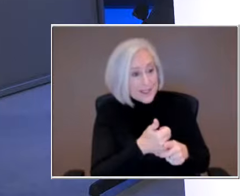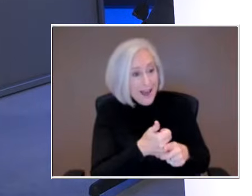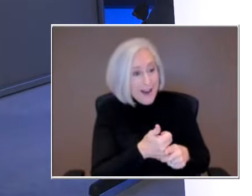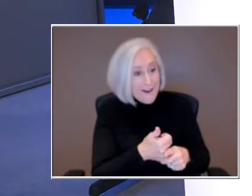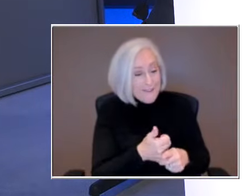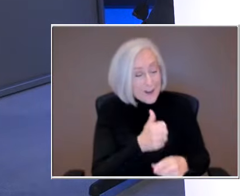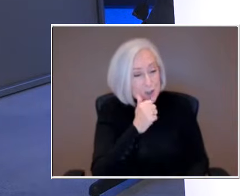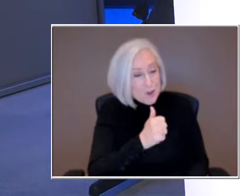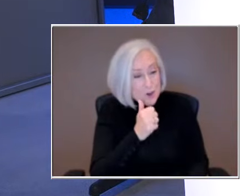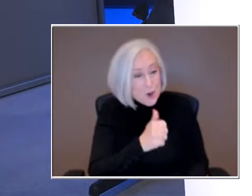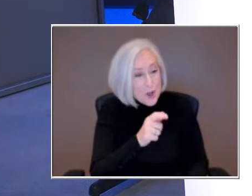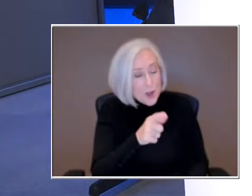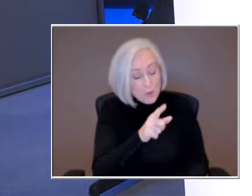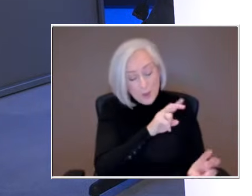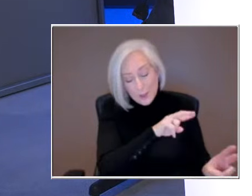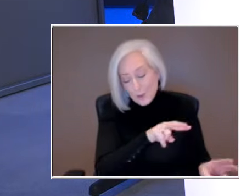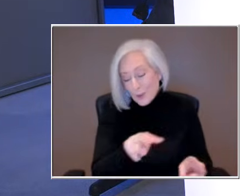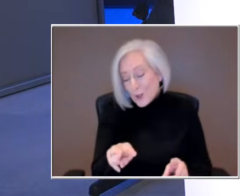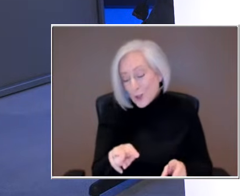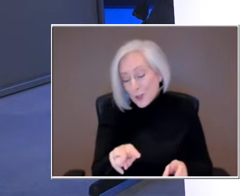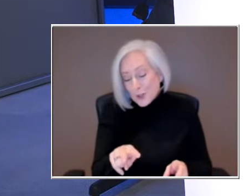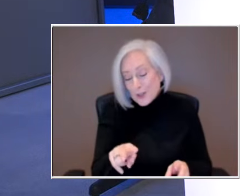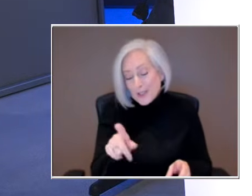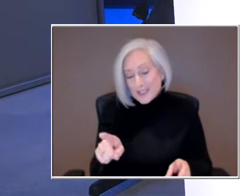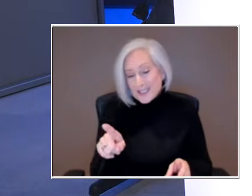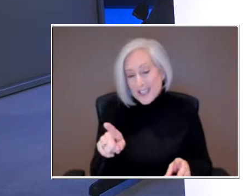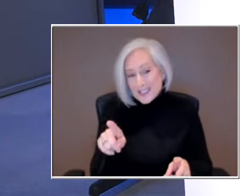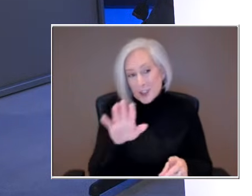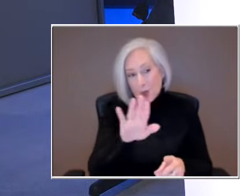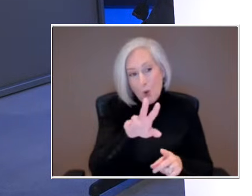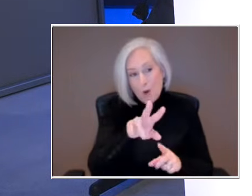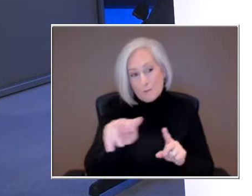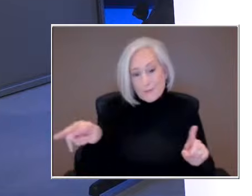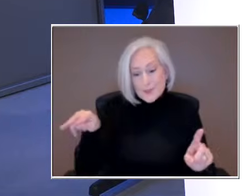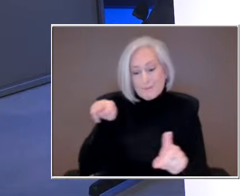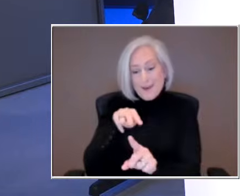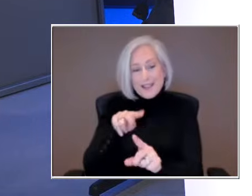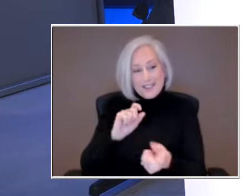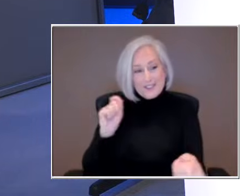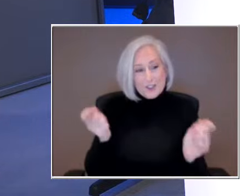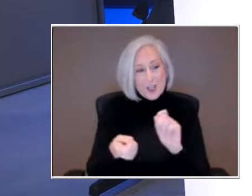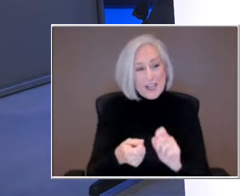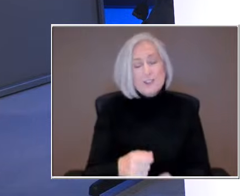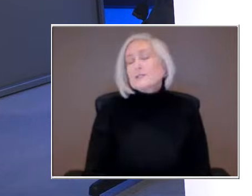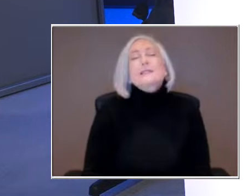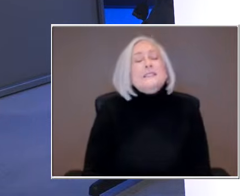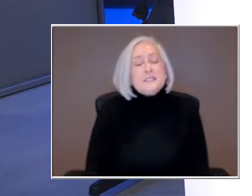when you look at her, does that change your perspective a little bit? Yeah, that was